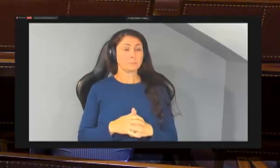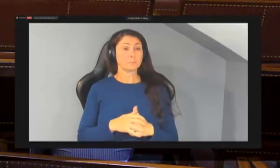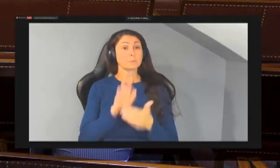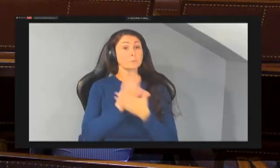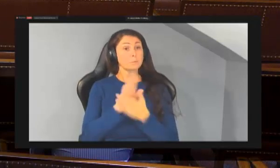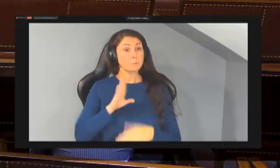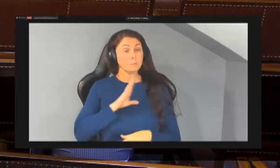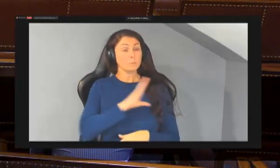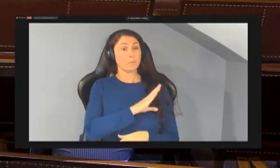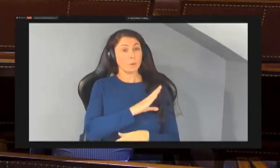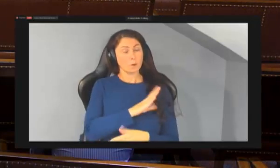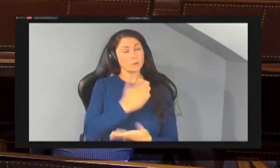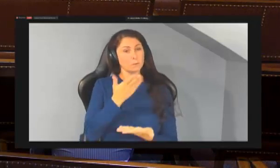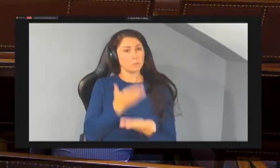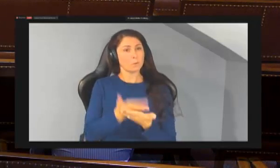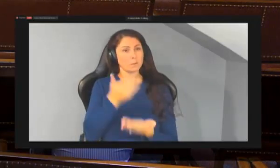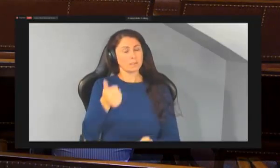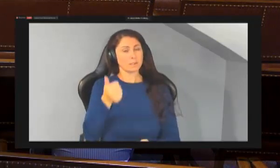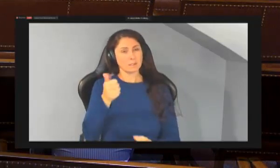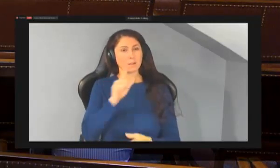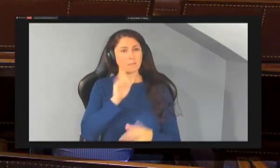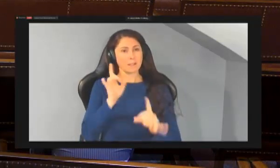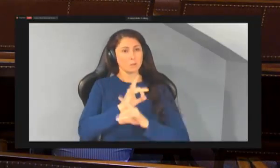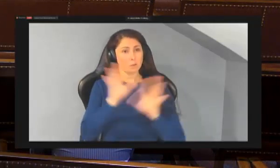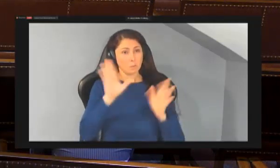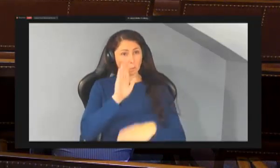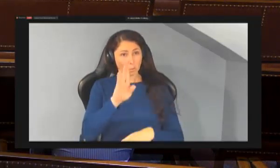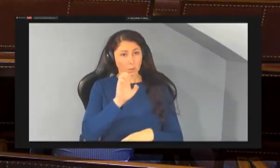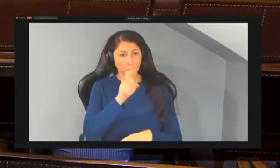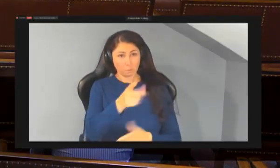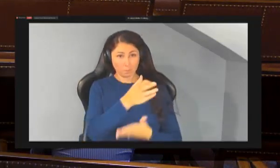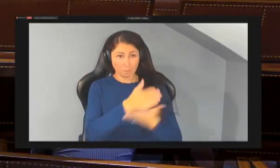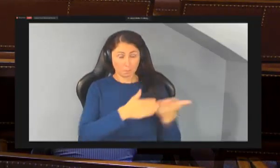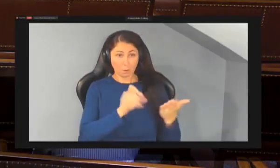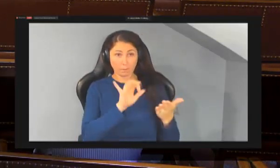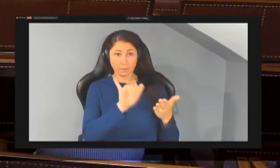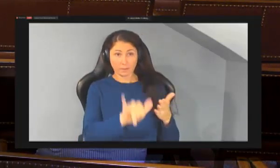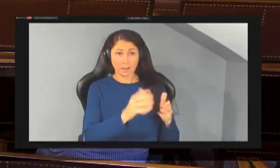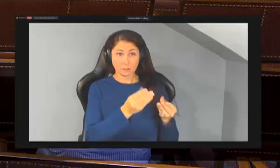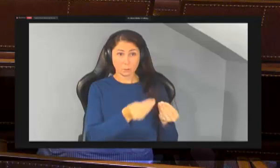has proven itself as detrimental. Will you be part of the solution?